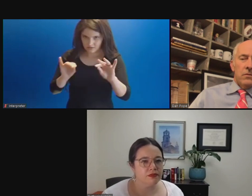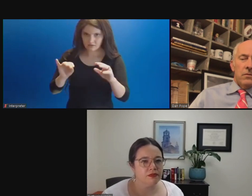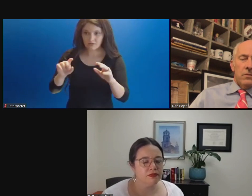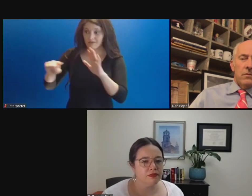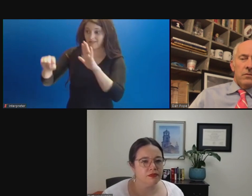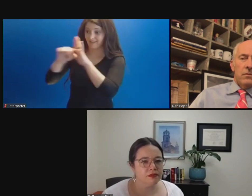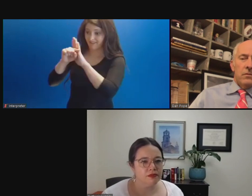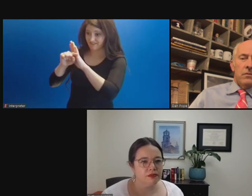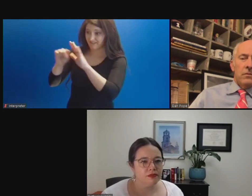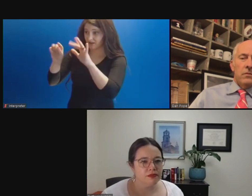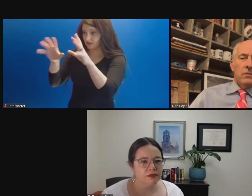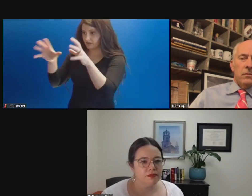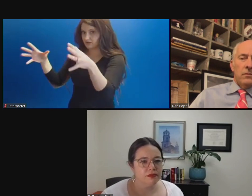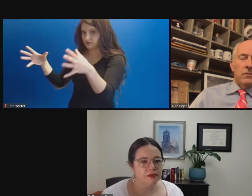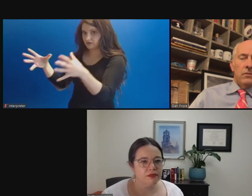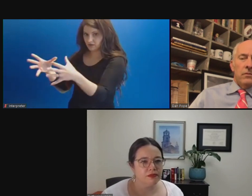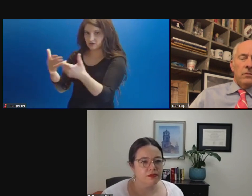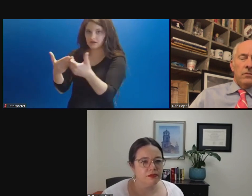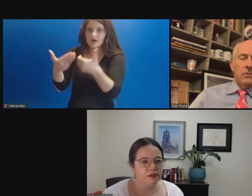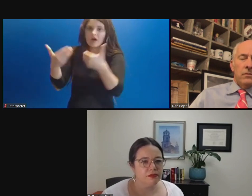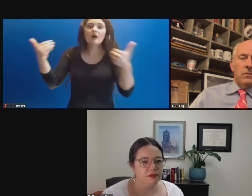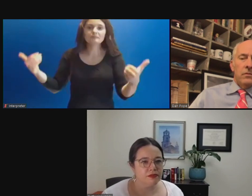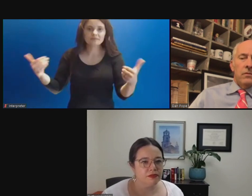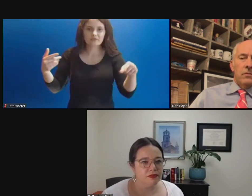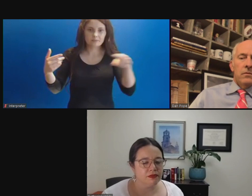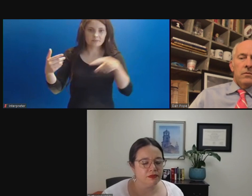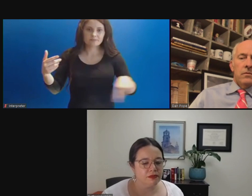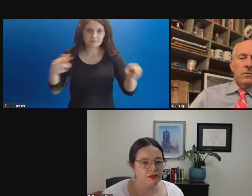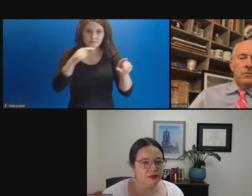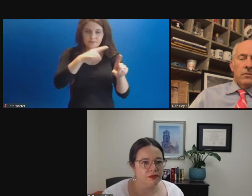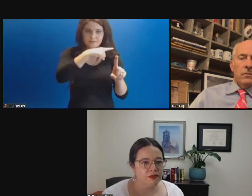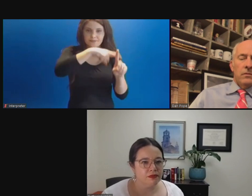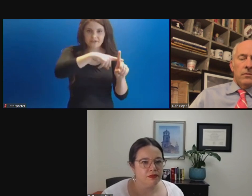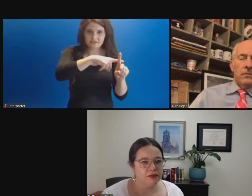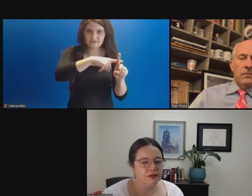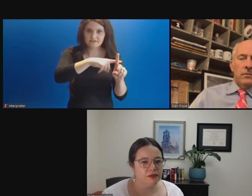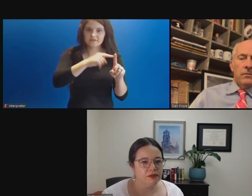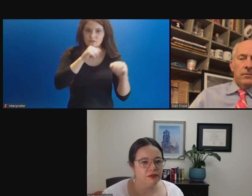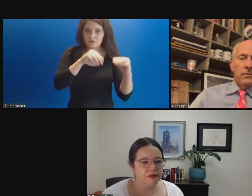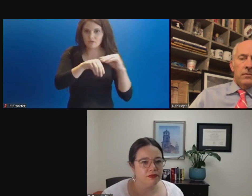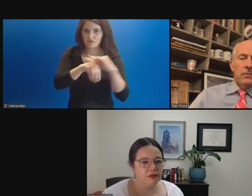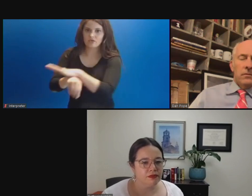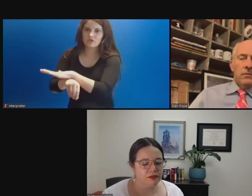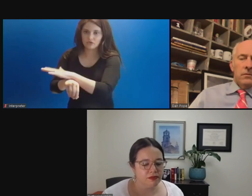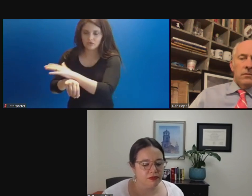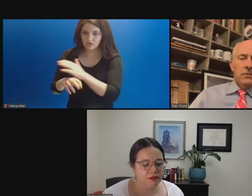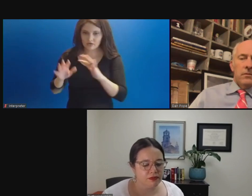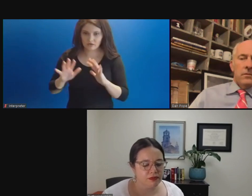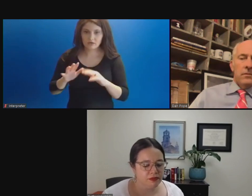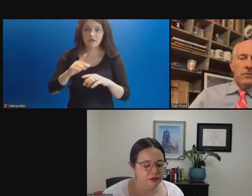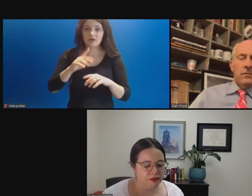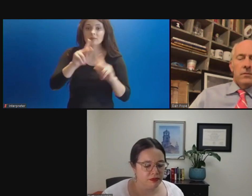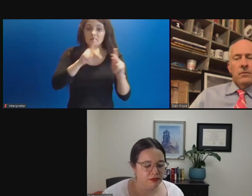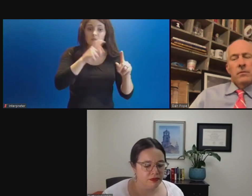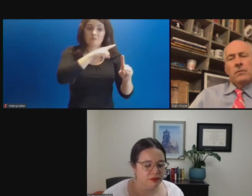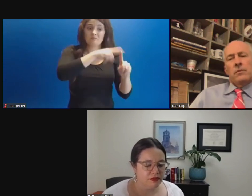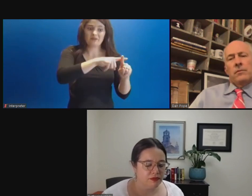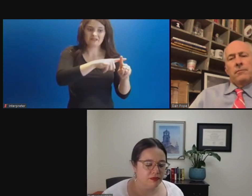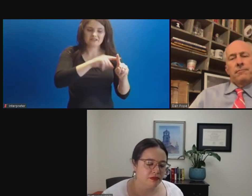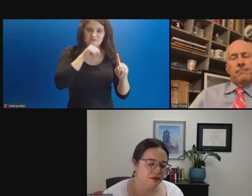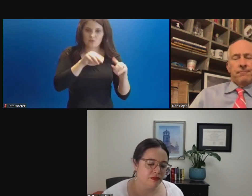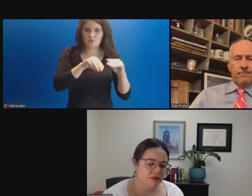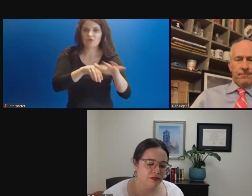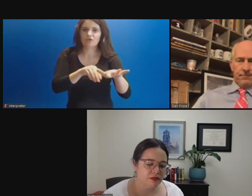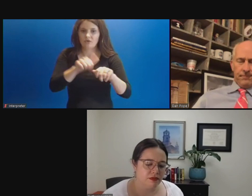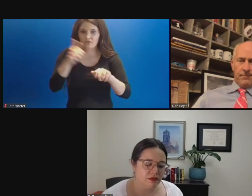negative people completely away from the other people, so they don't infect it. So these people that are positive don't infect anybody